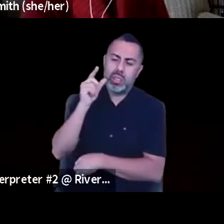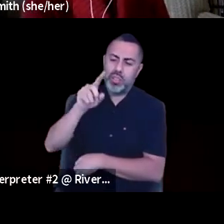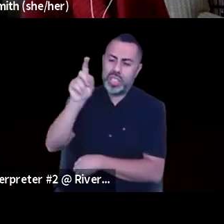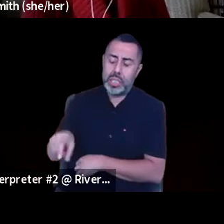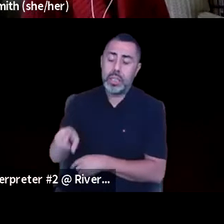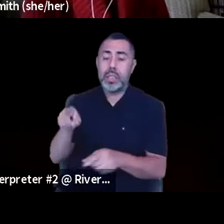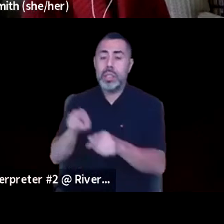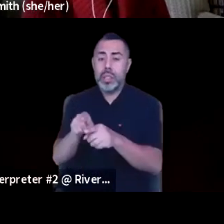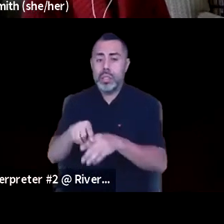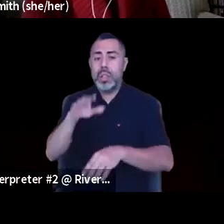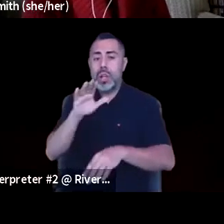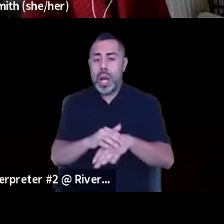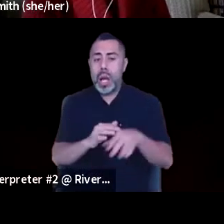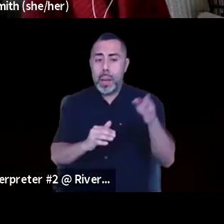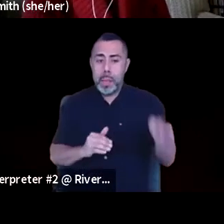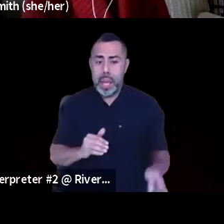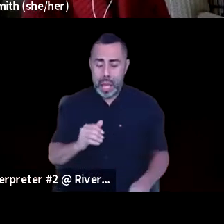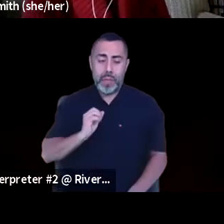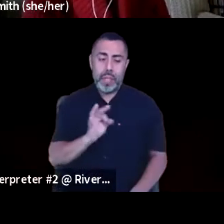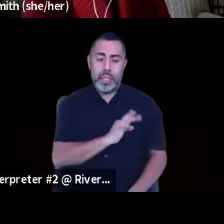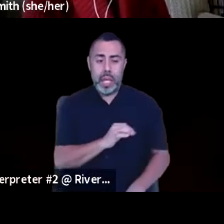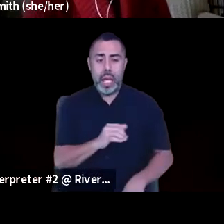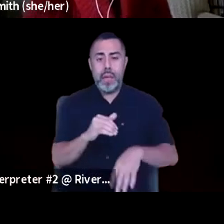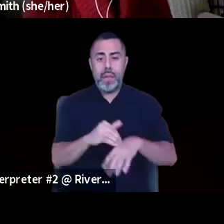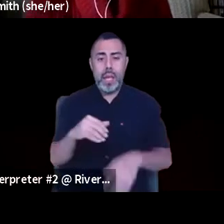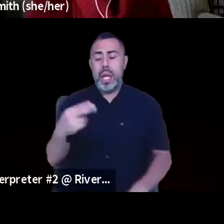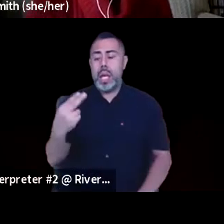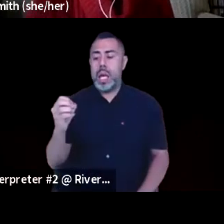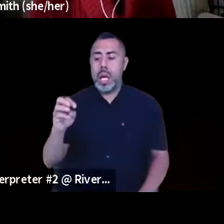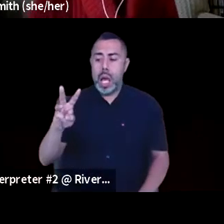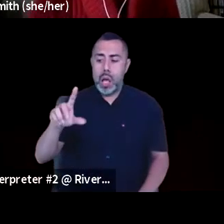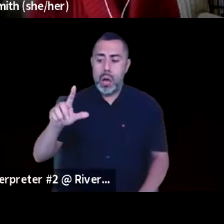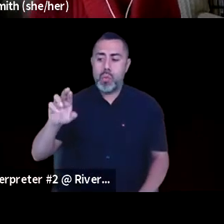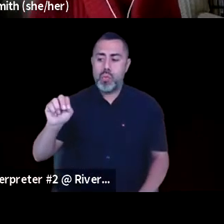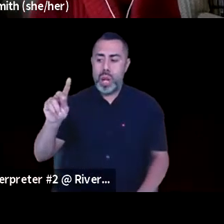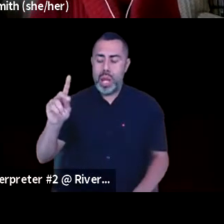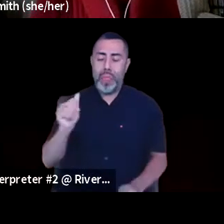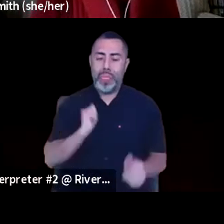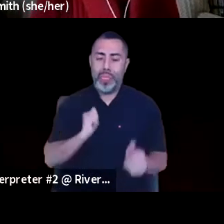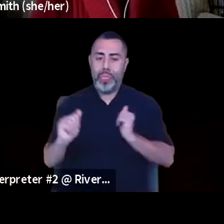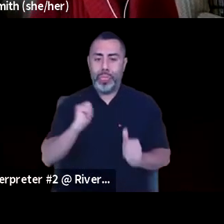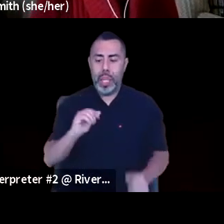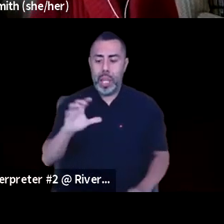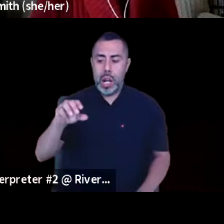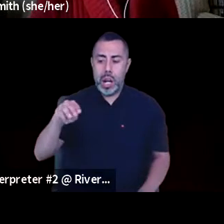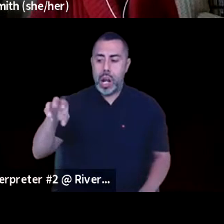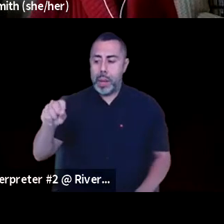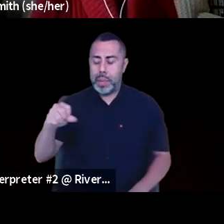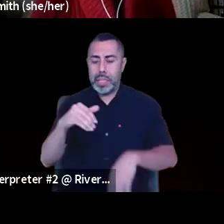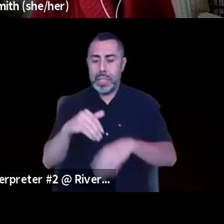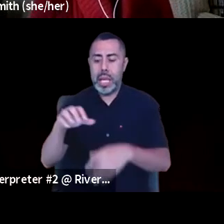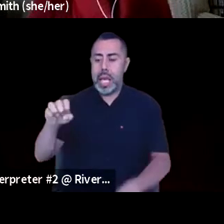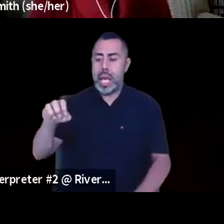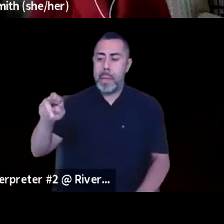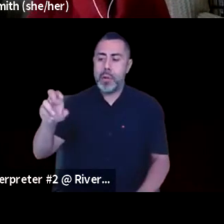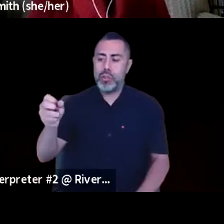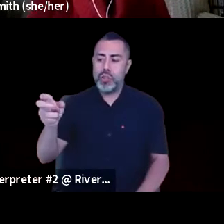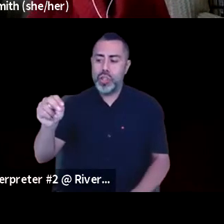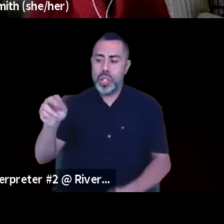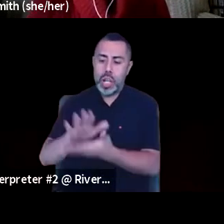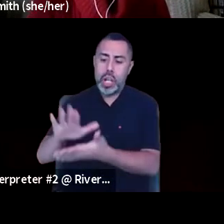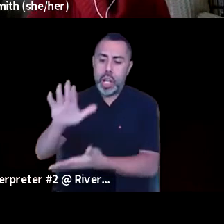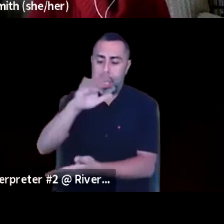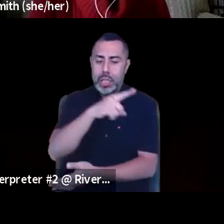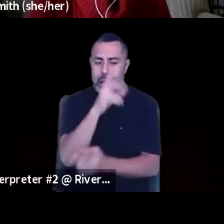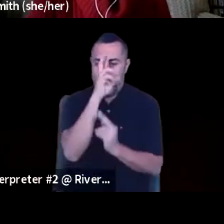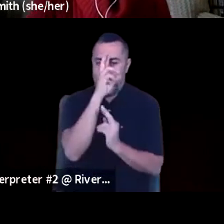Theater Commons at Emerson College, they wish to respectfully acknowledge that their offices are situated on